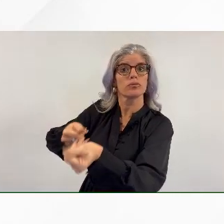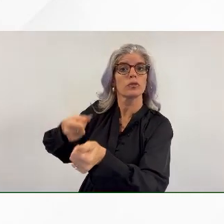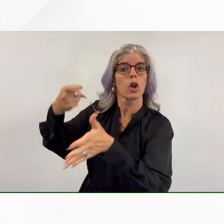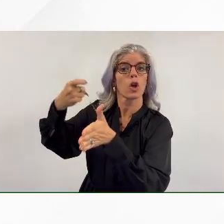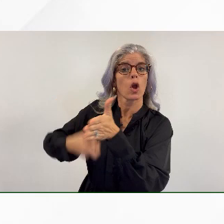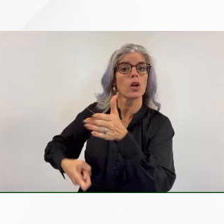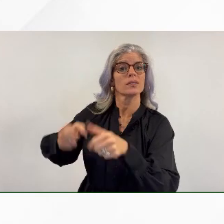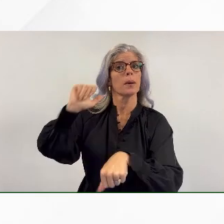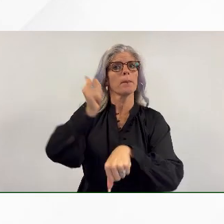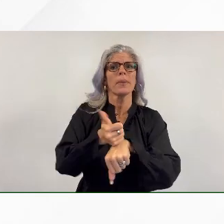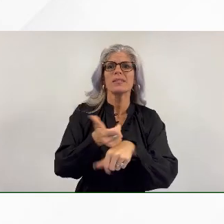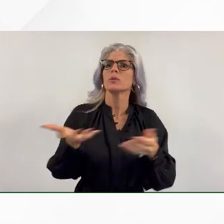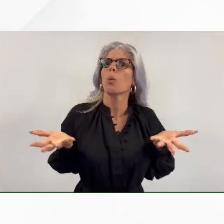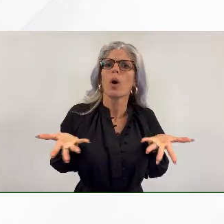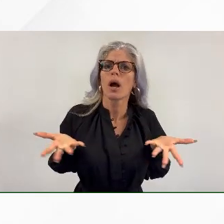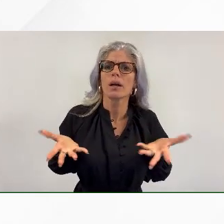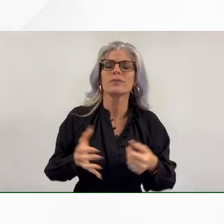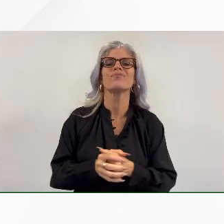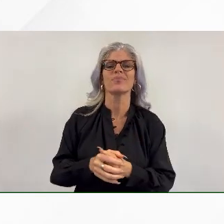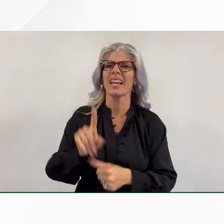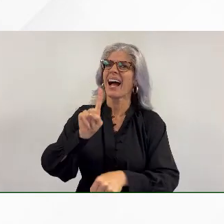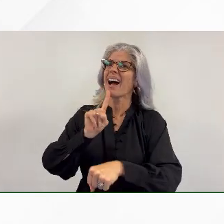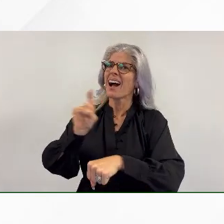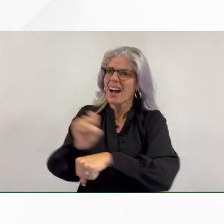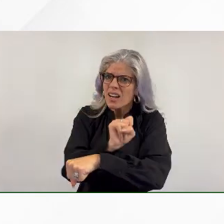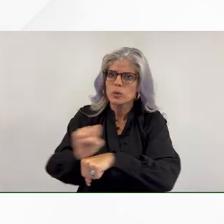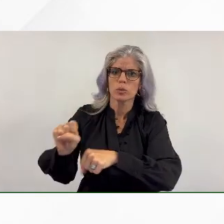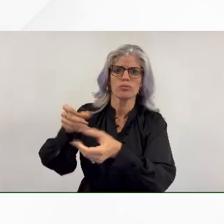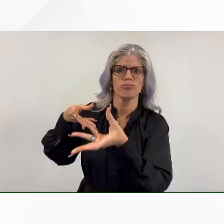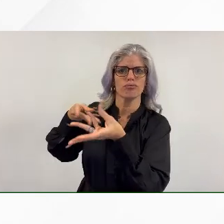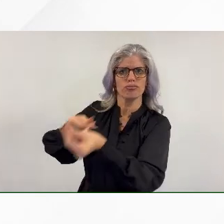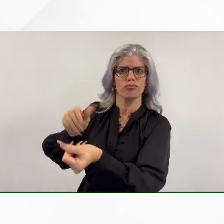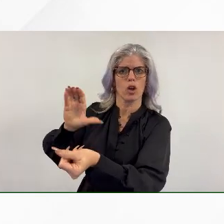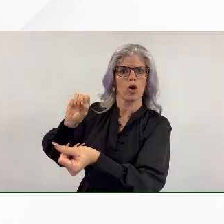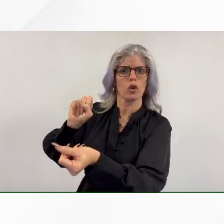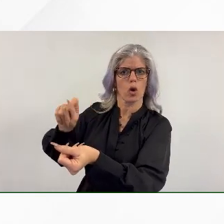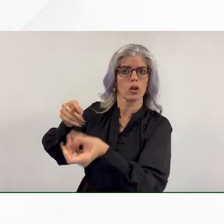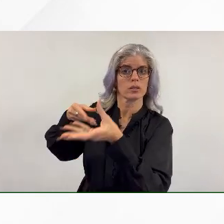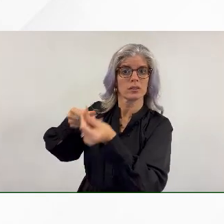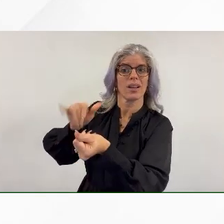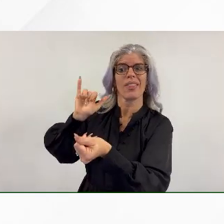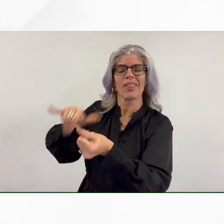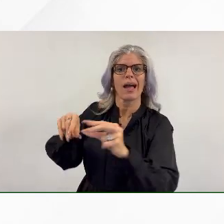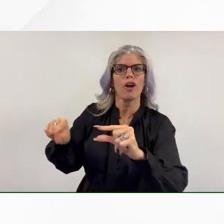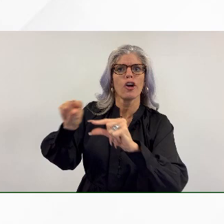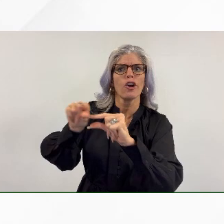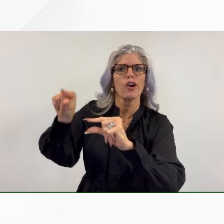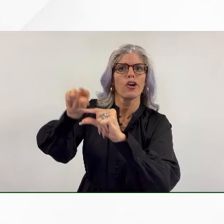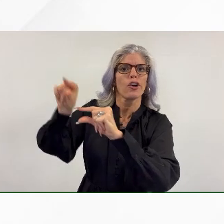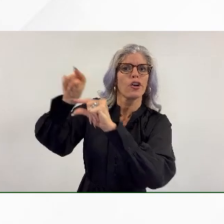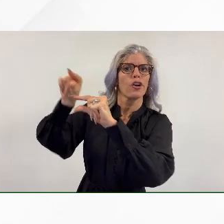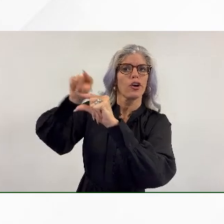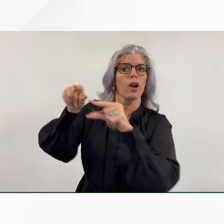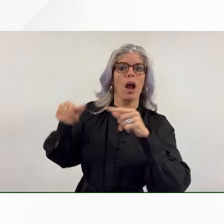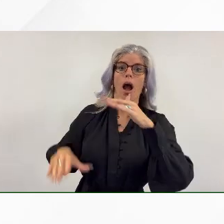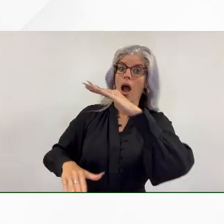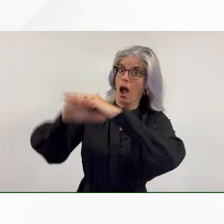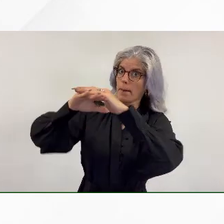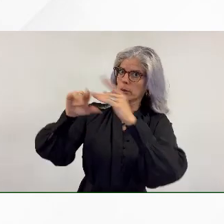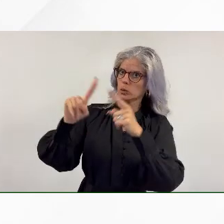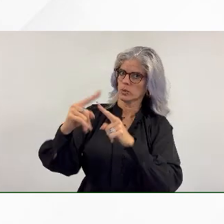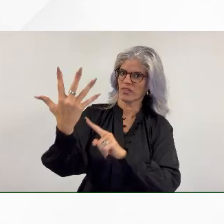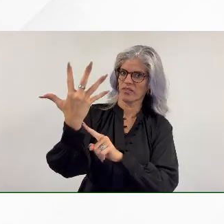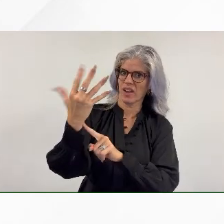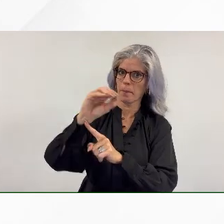on actual costs incurred up to 5% of the total award. This includes management costs for all